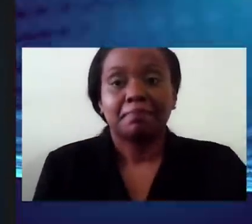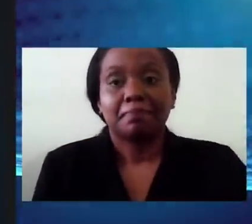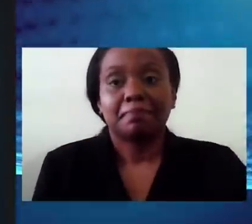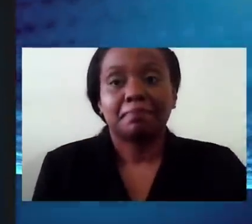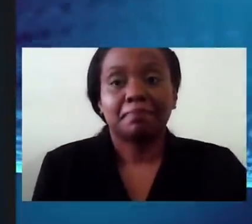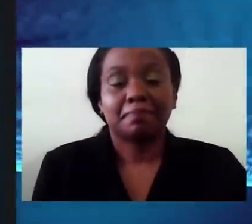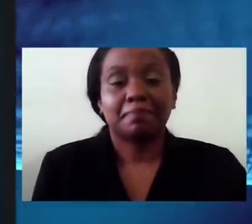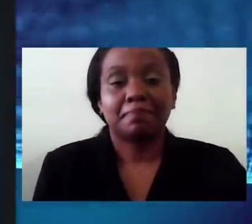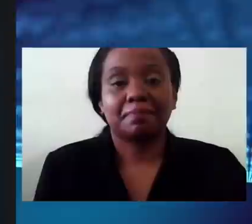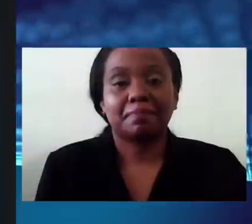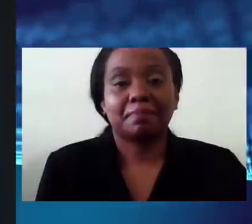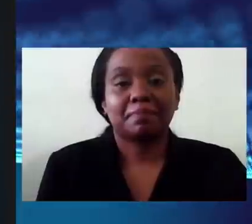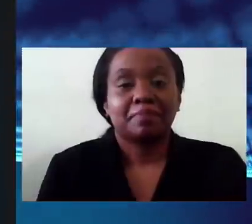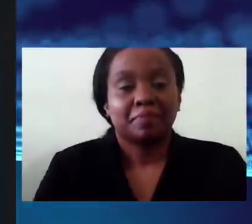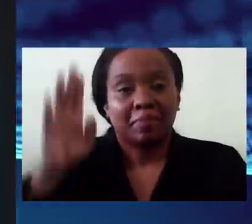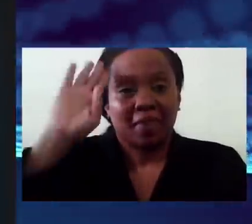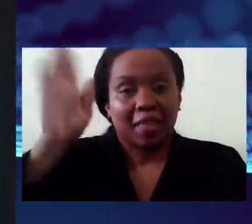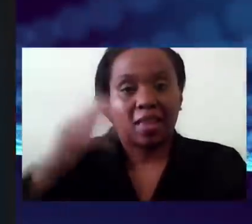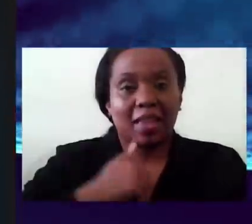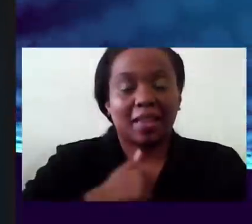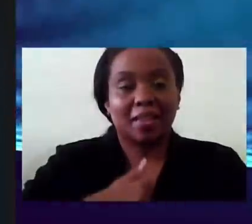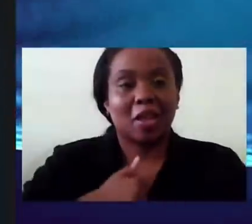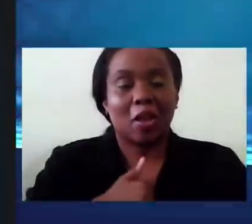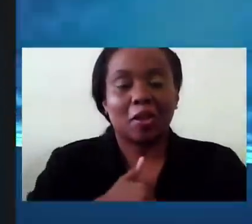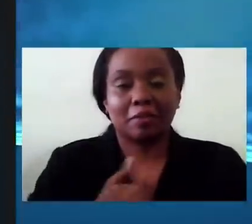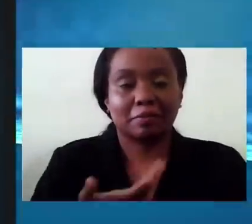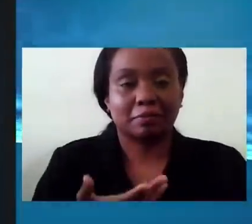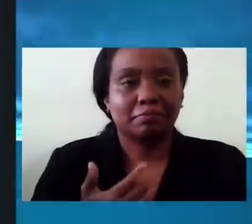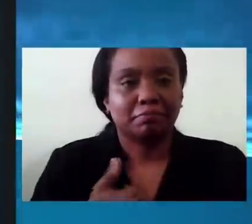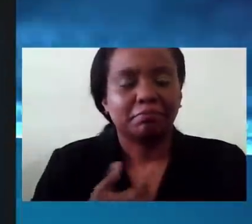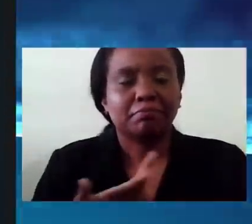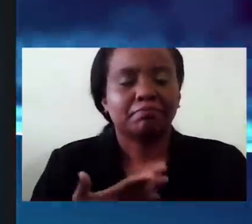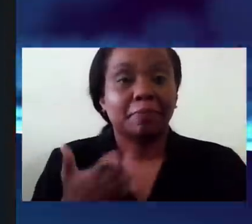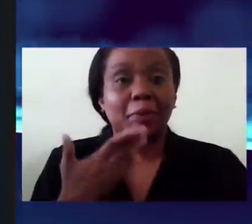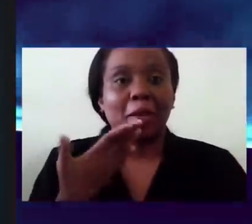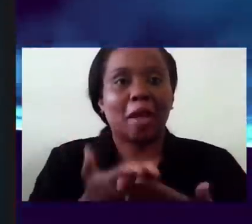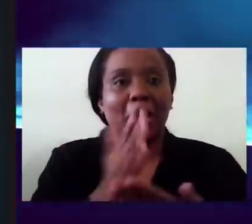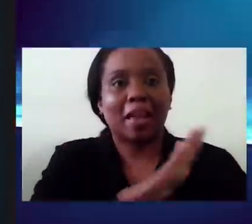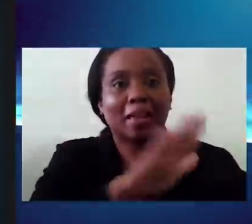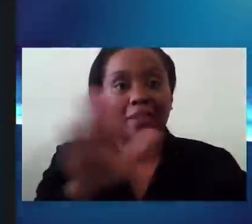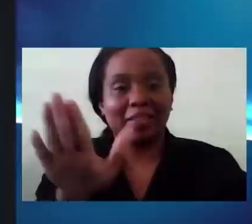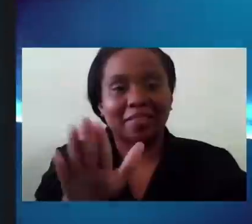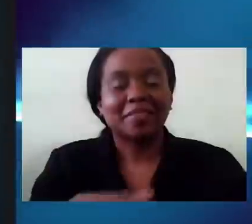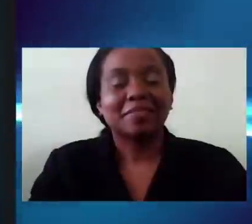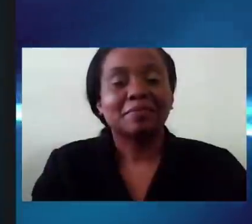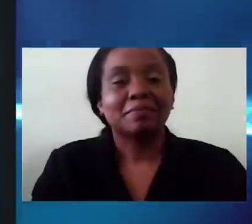Hey, sorry, I was just trying to unmute. Good afternoon, Barbados.